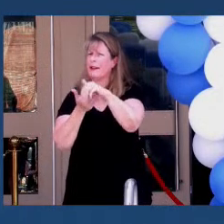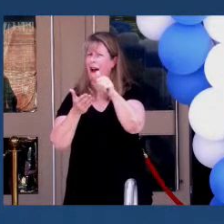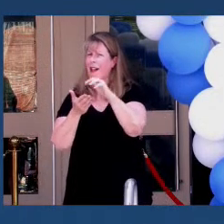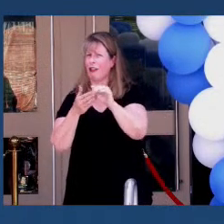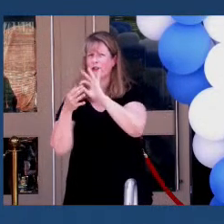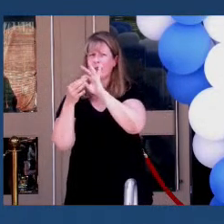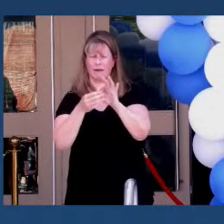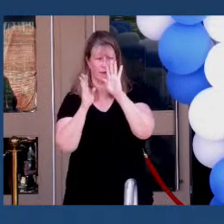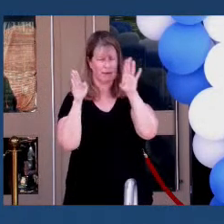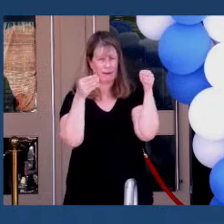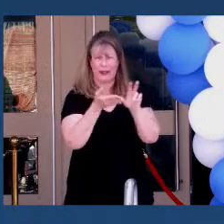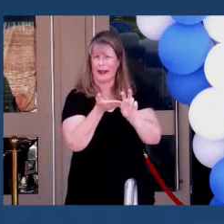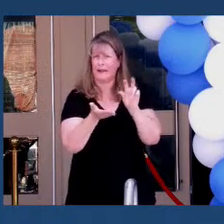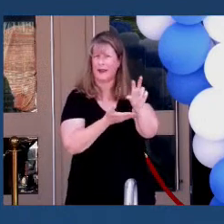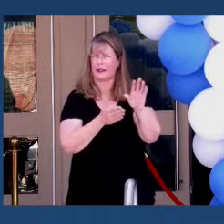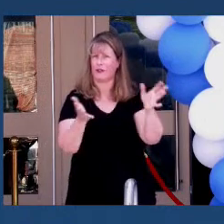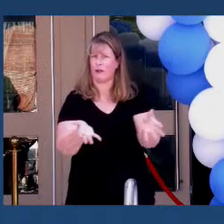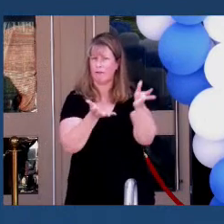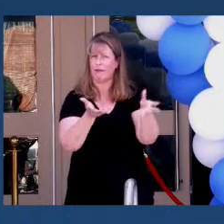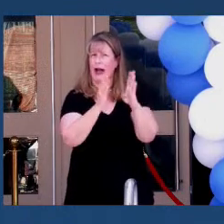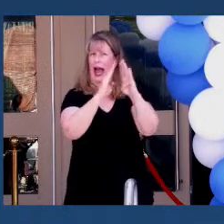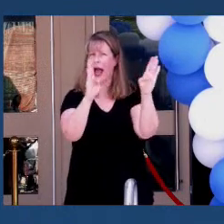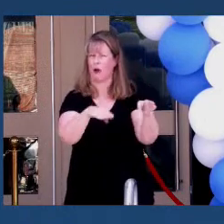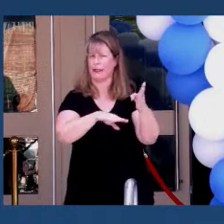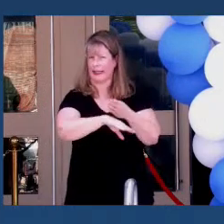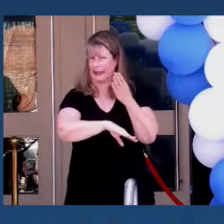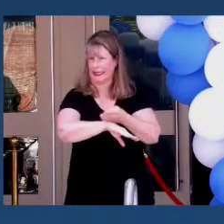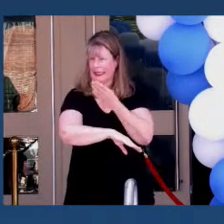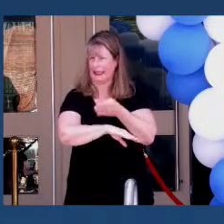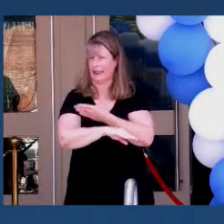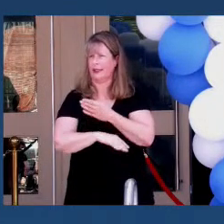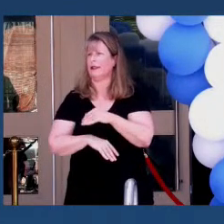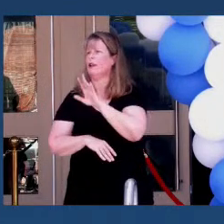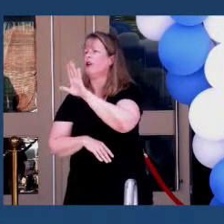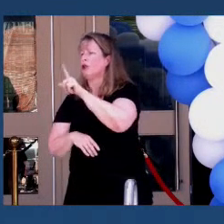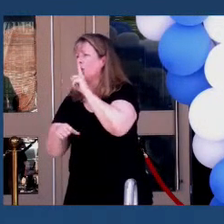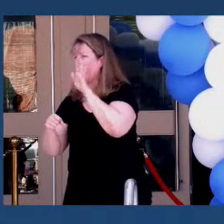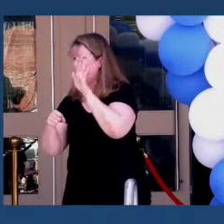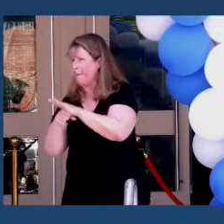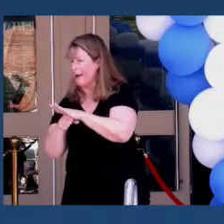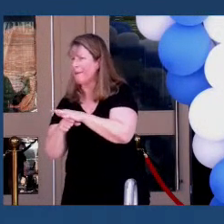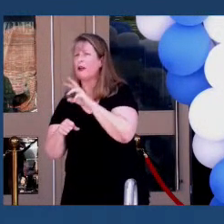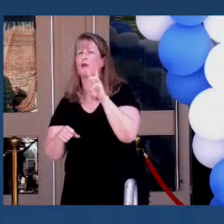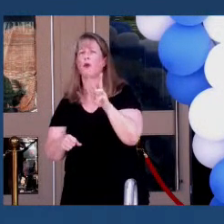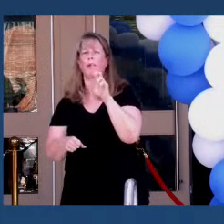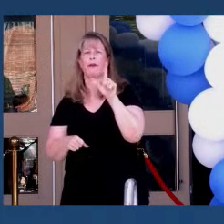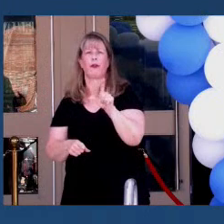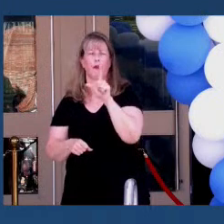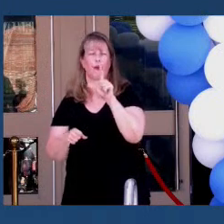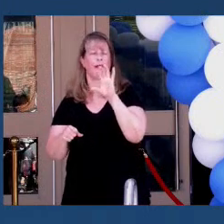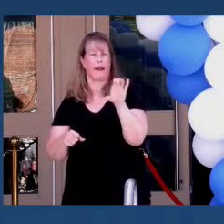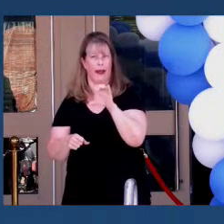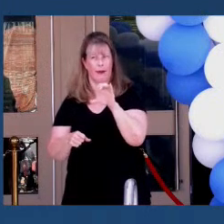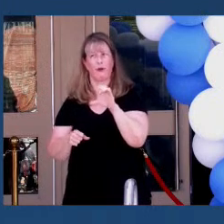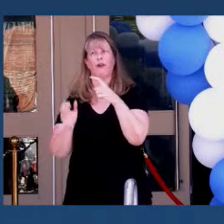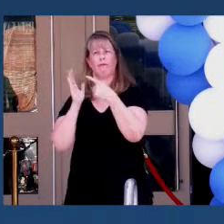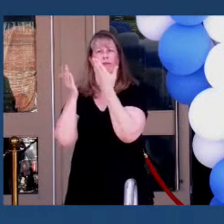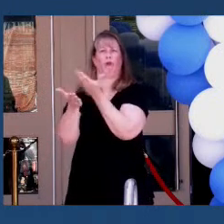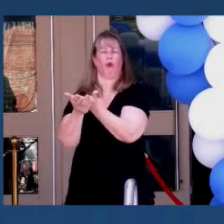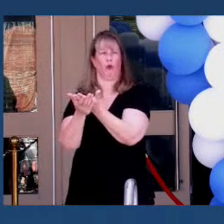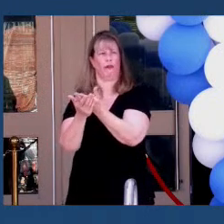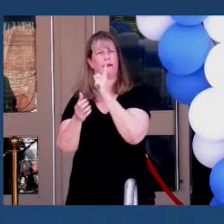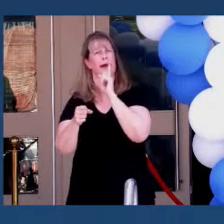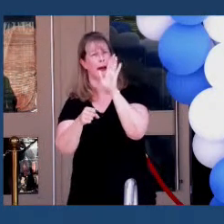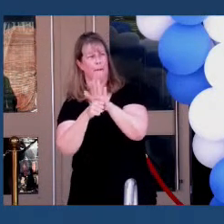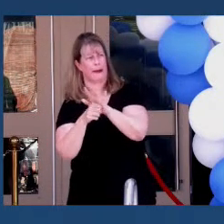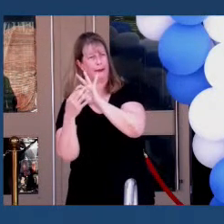housing. Your commitment to the Wilmington Learning Collaborative has shown your commitment to education for our